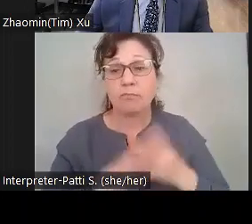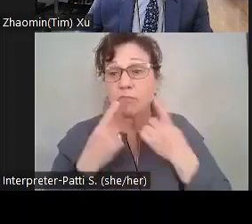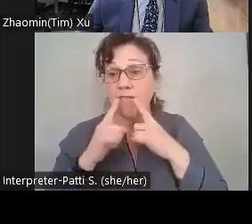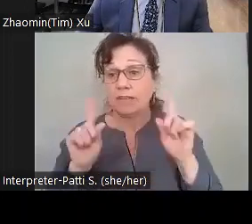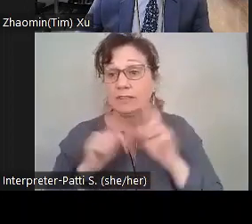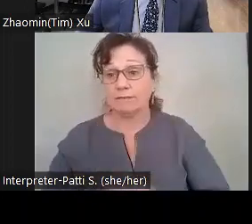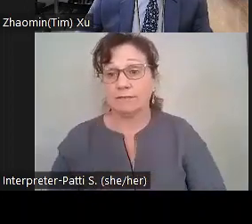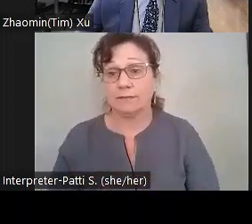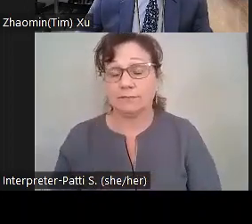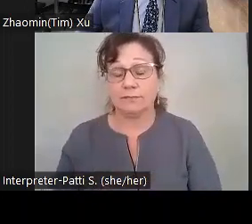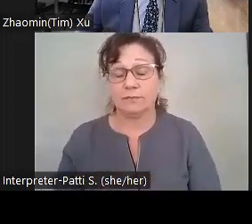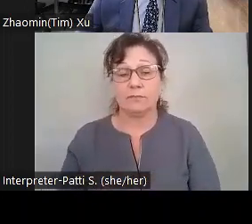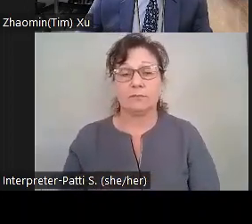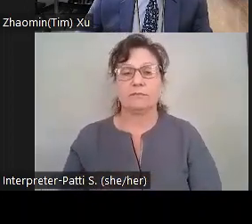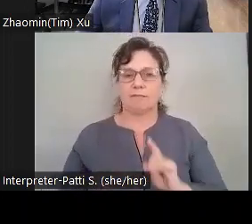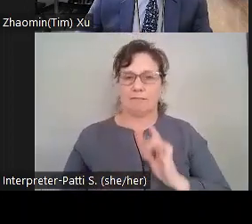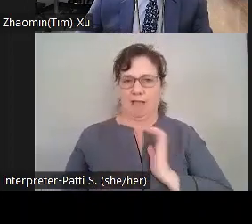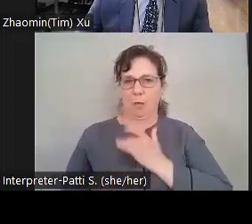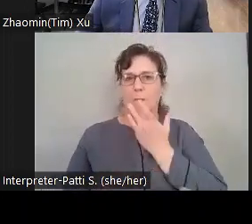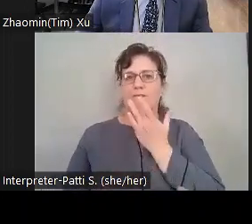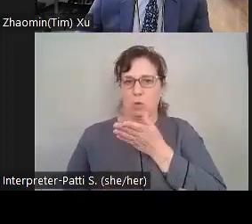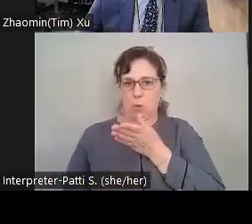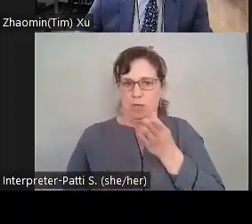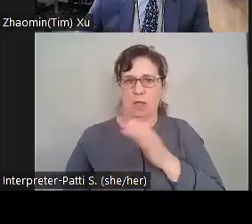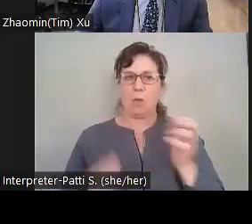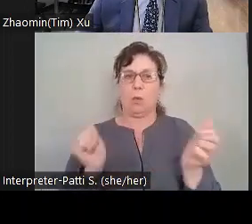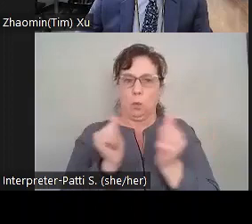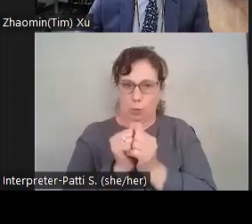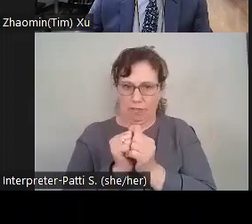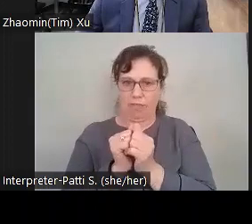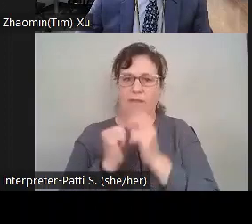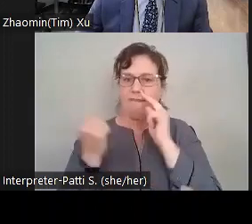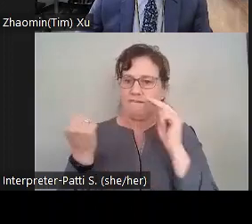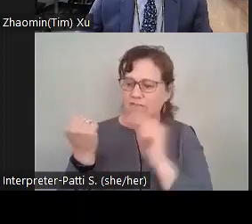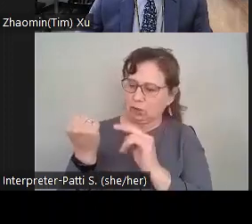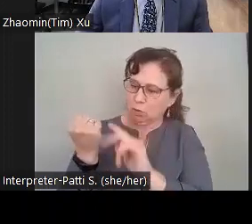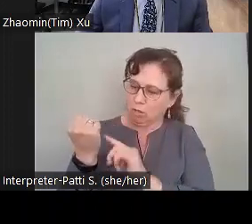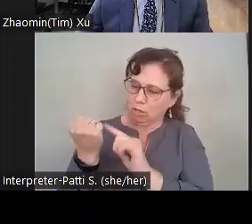method, and is our preferred method in conjunction with the digital anal rectal exam.